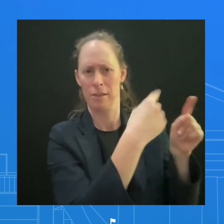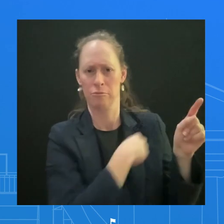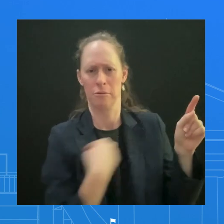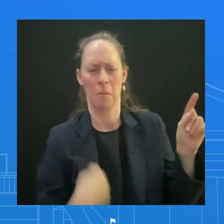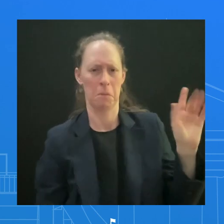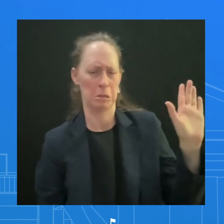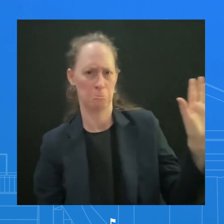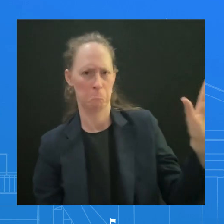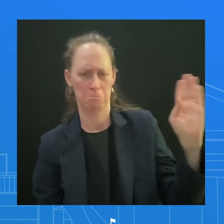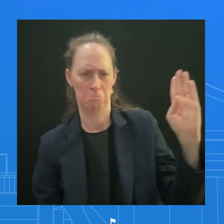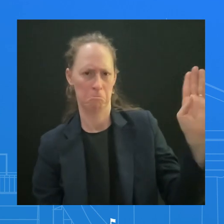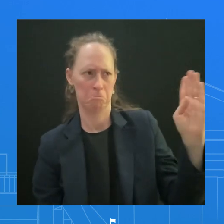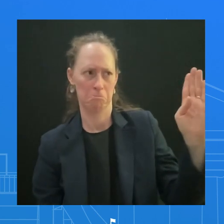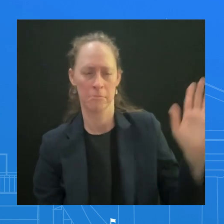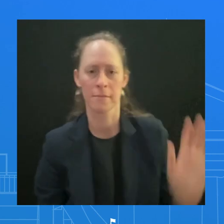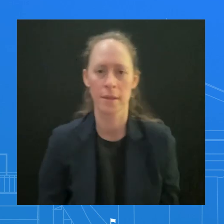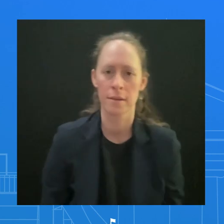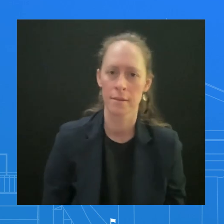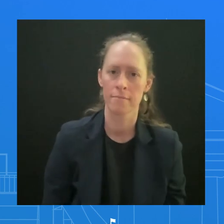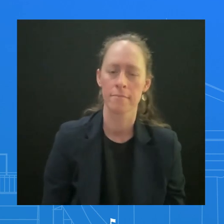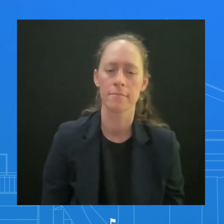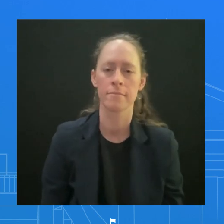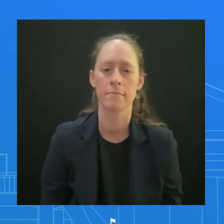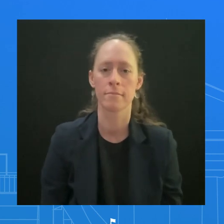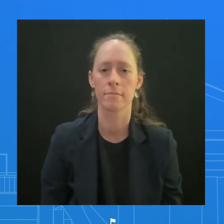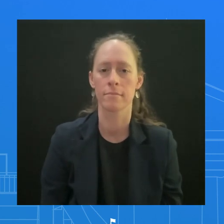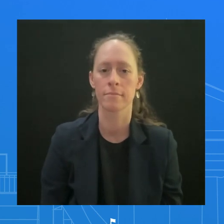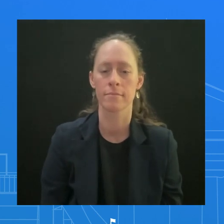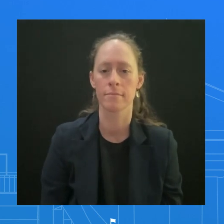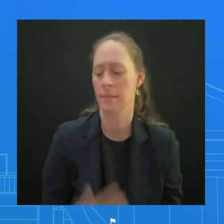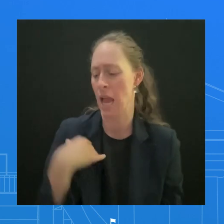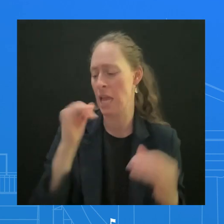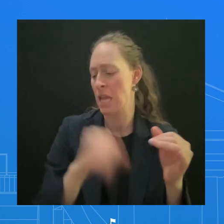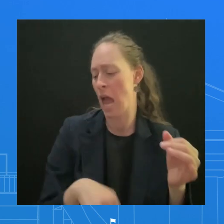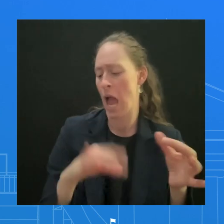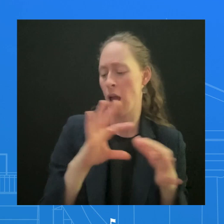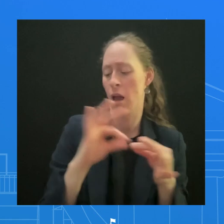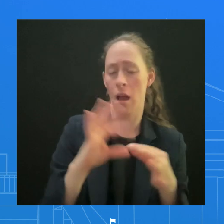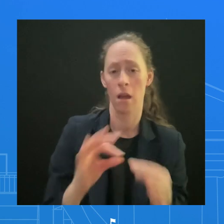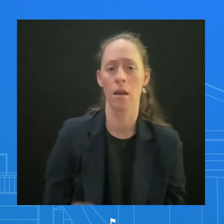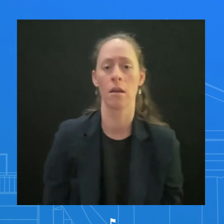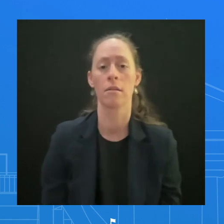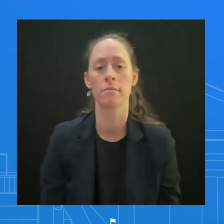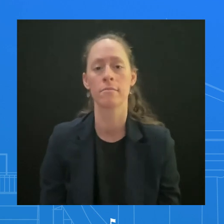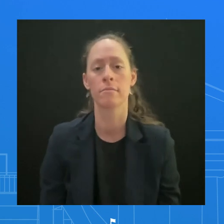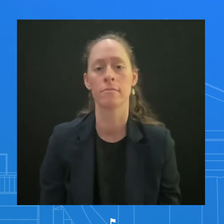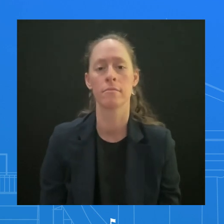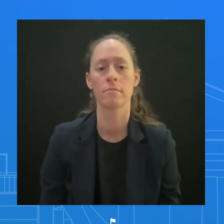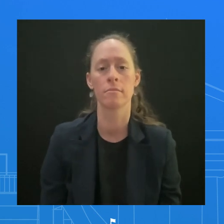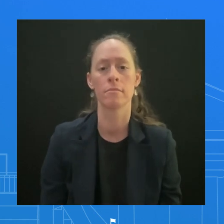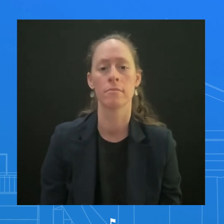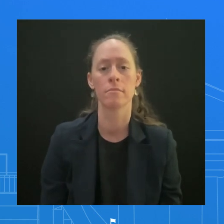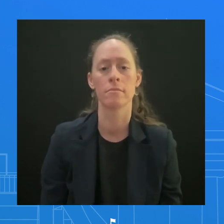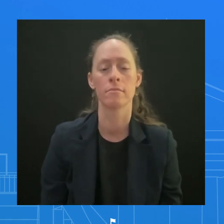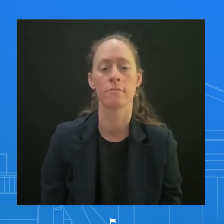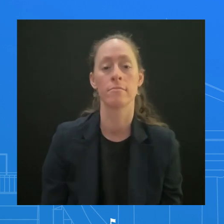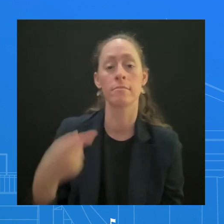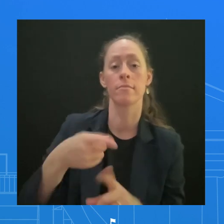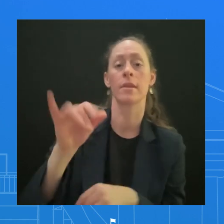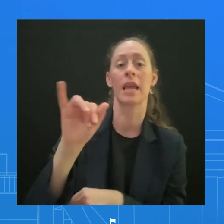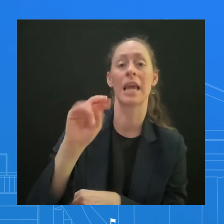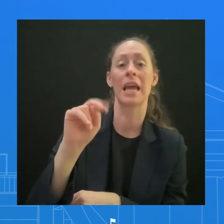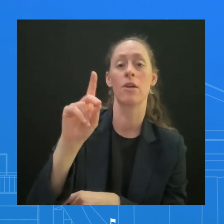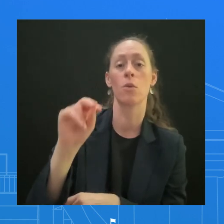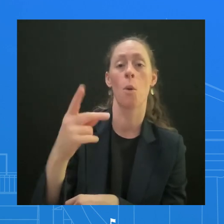Now, I will add that they are a member of the Indo-Pacific Quad and have been a terrific contributor through that multilateral forum. It's